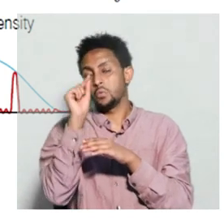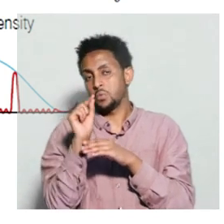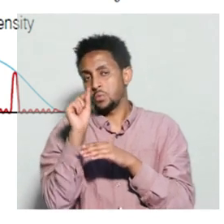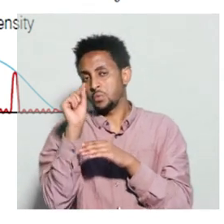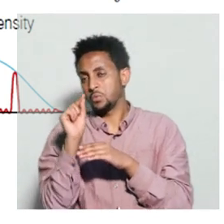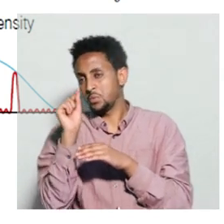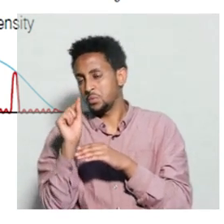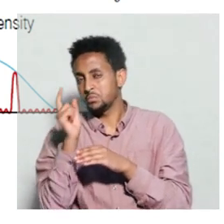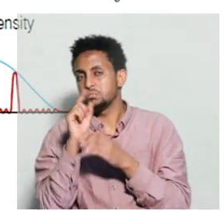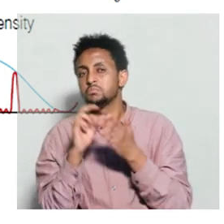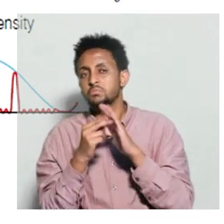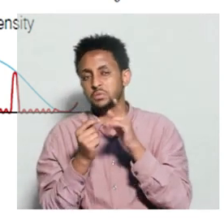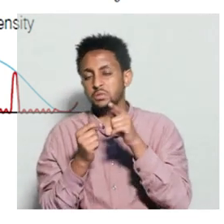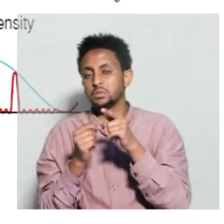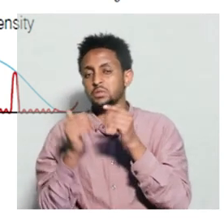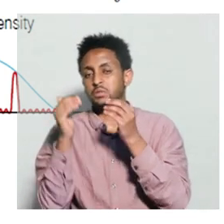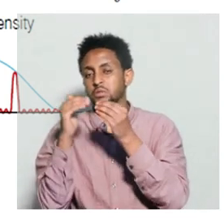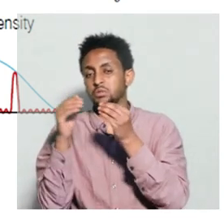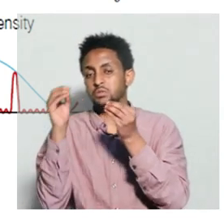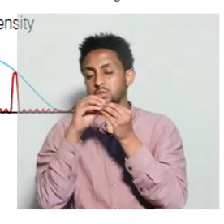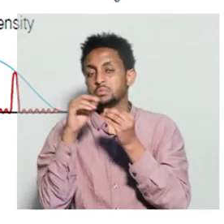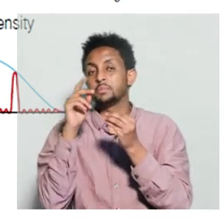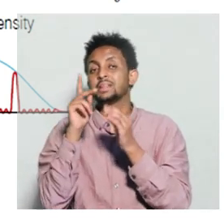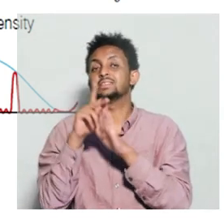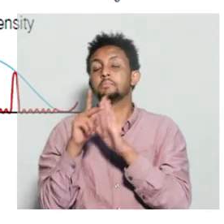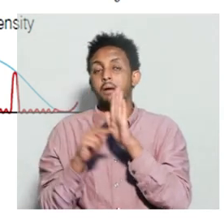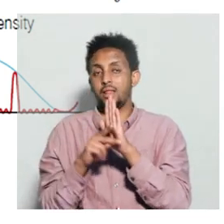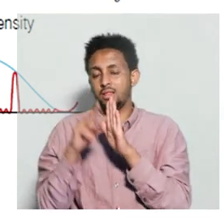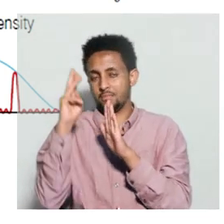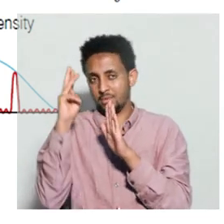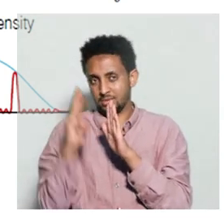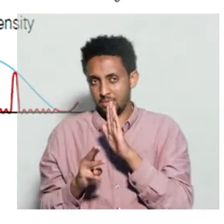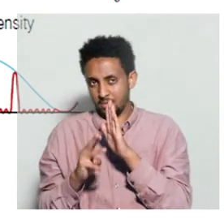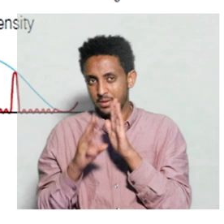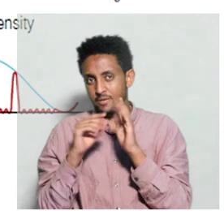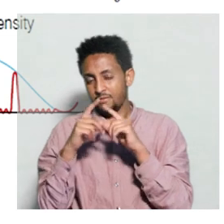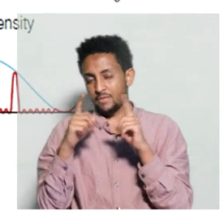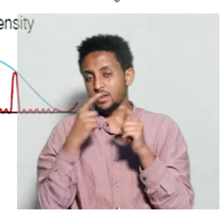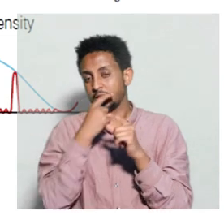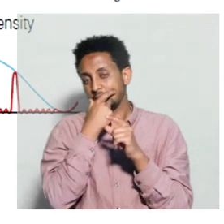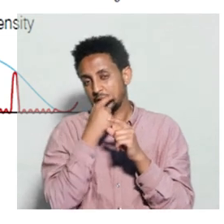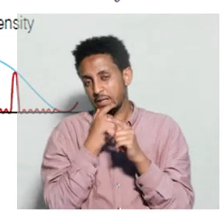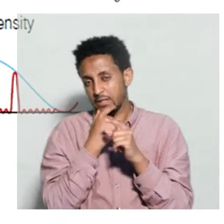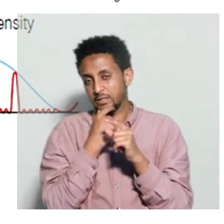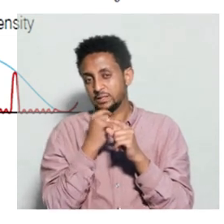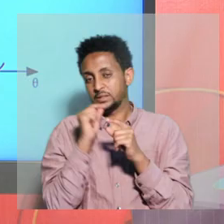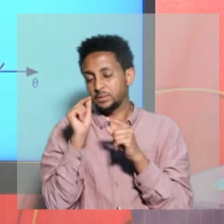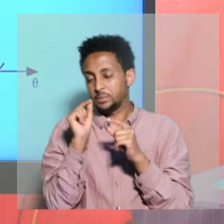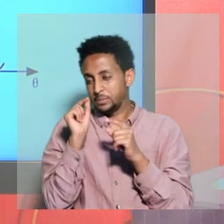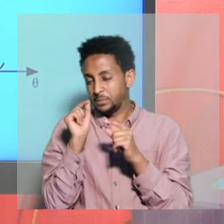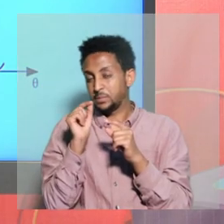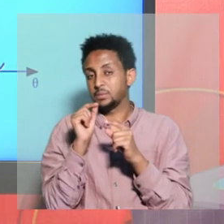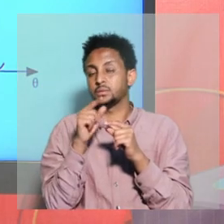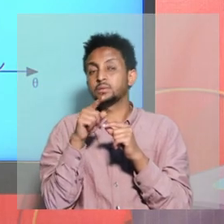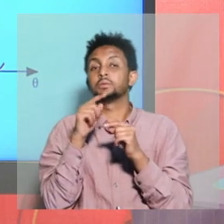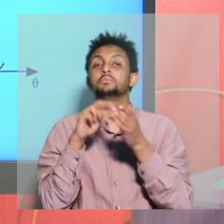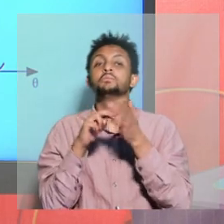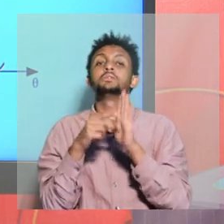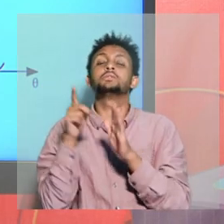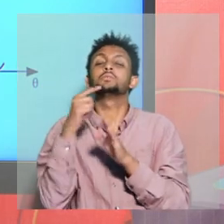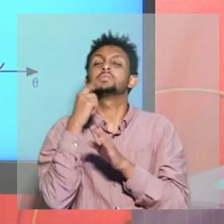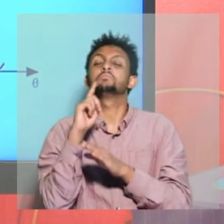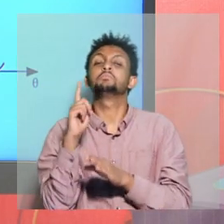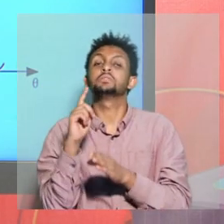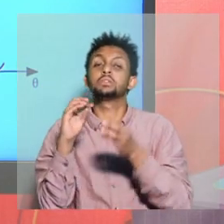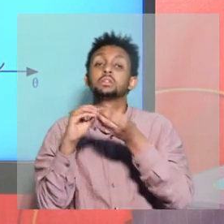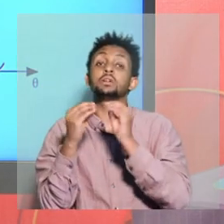maxima. And there will be, again, principal maxima. There will be a very thin subsidiary maxima, and so on. This is what it says.